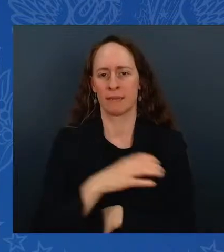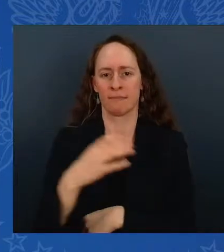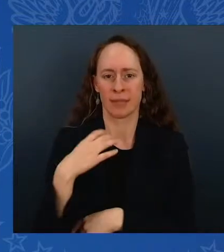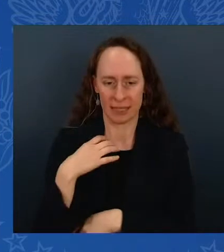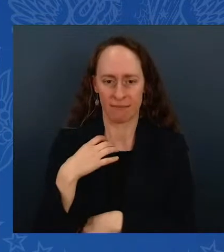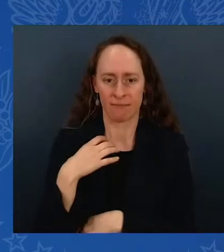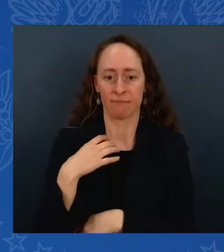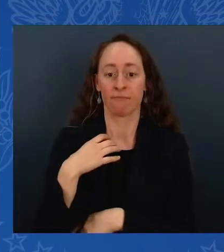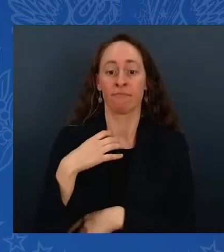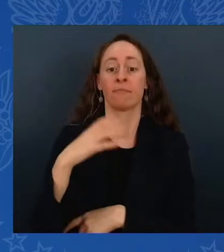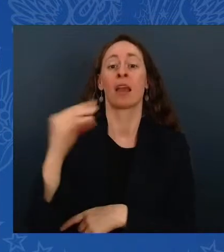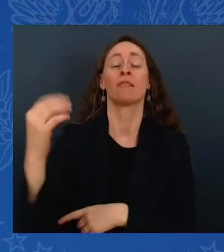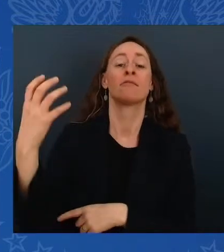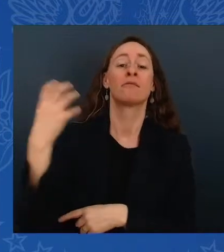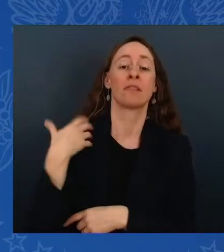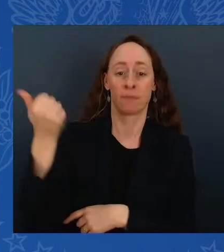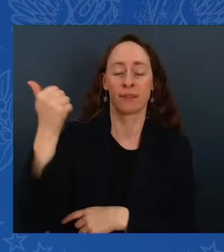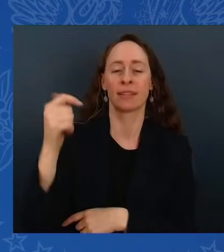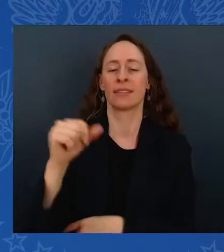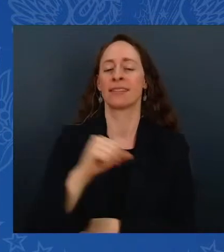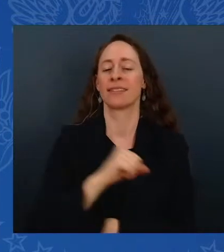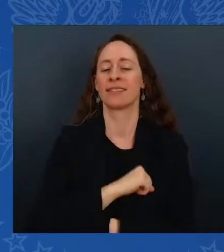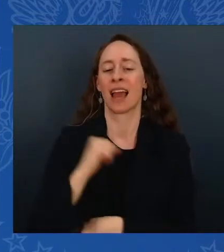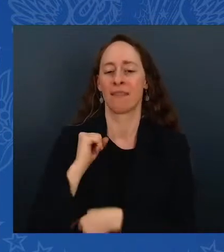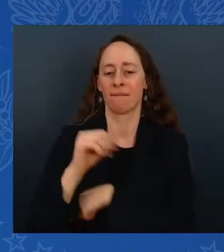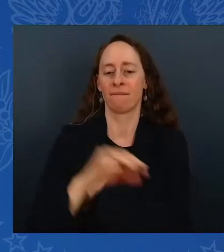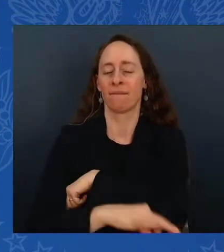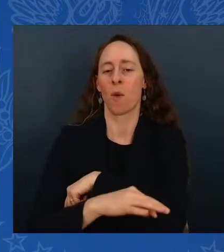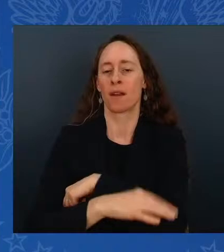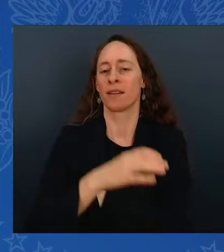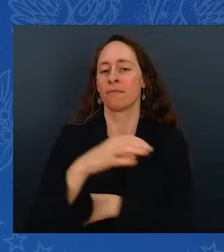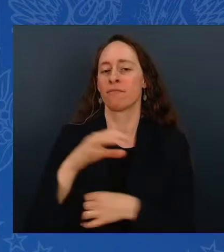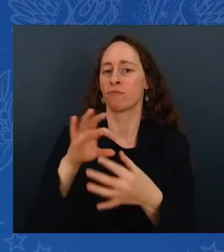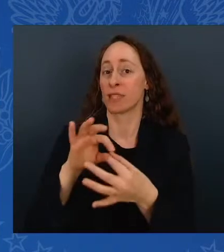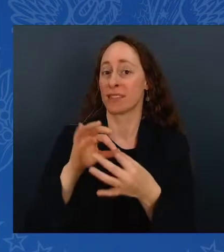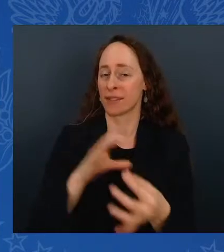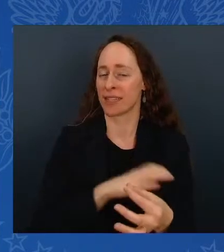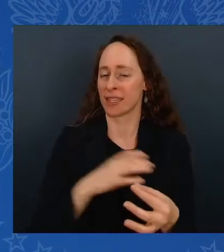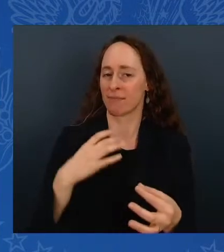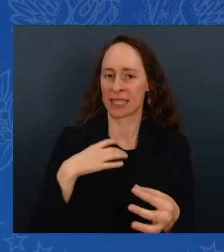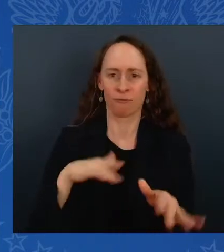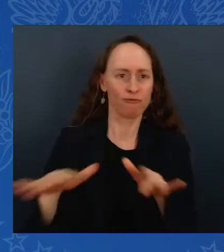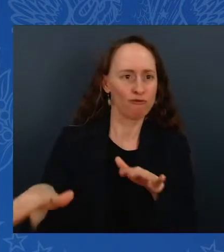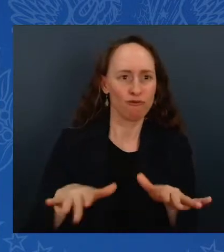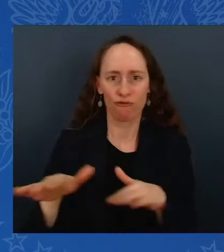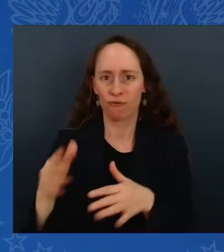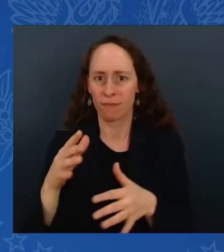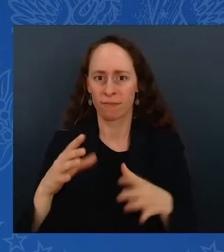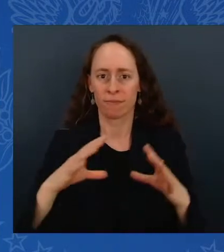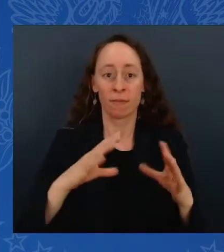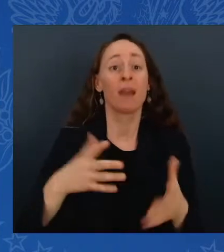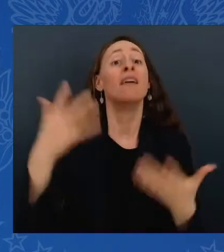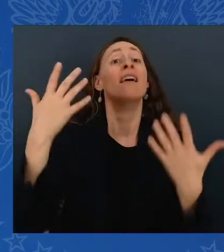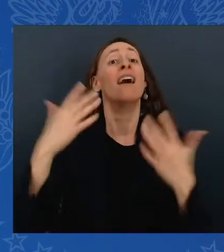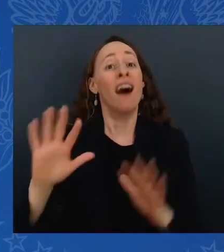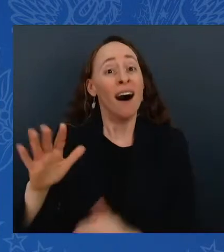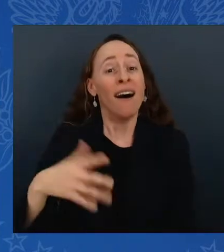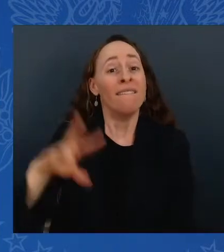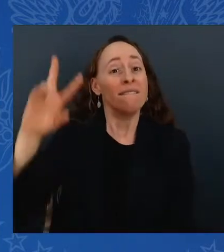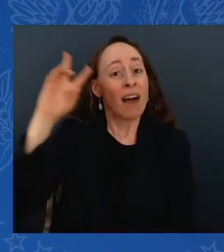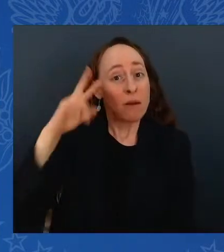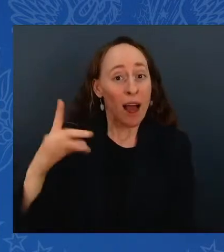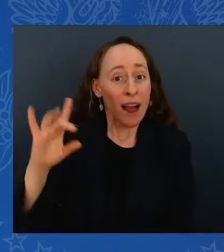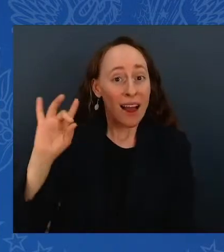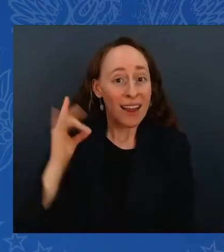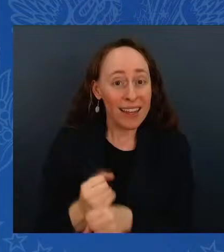he asked Joe Biden to serve as his vice president. He served 2 terms as vice president. And then in 2020, he ran for president of the United